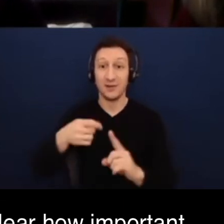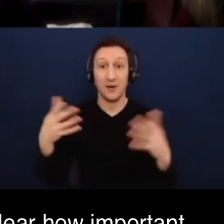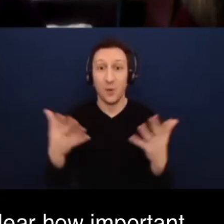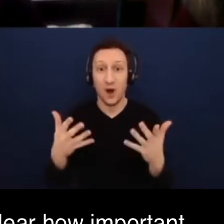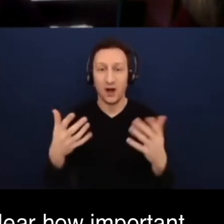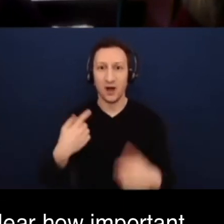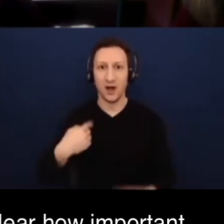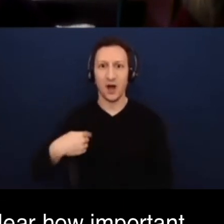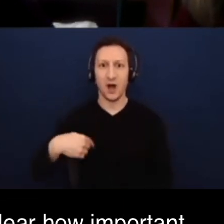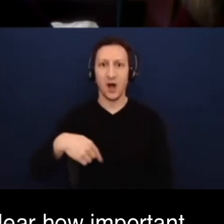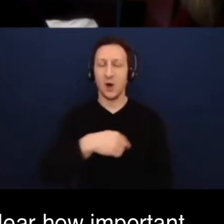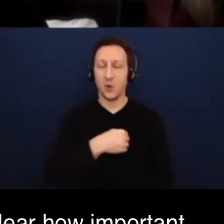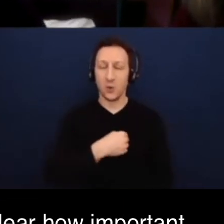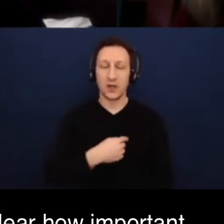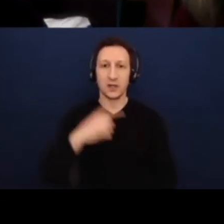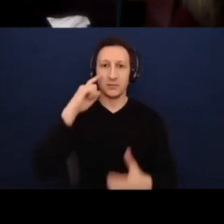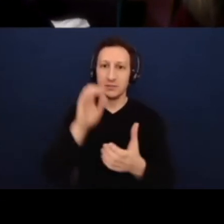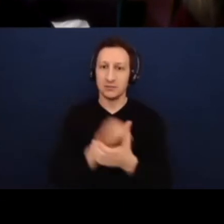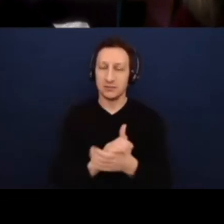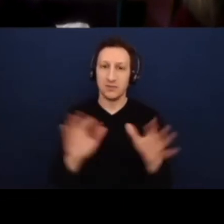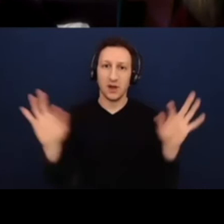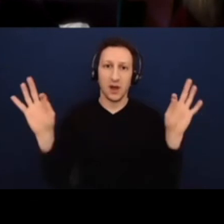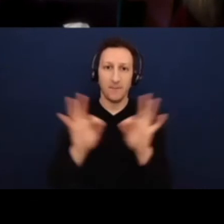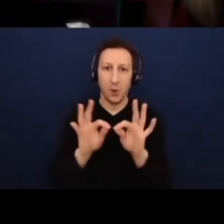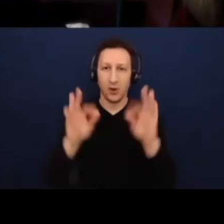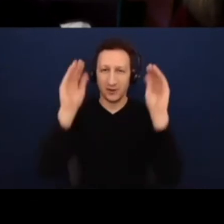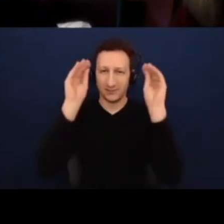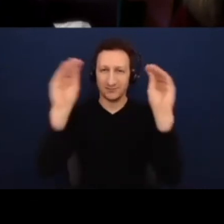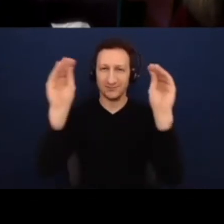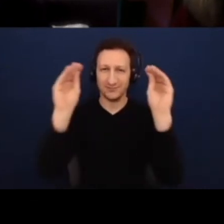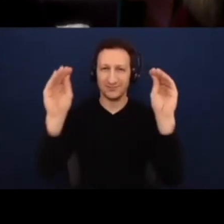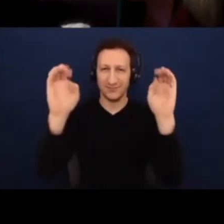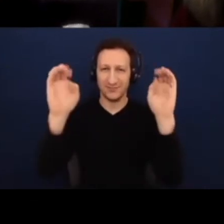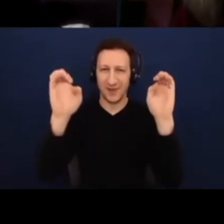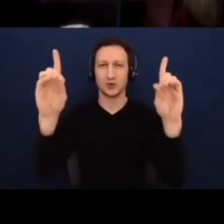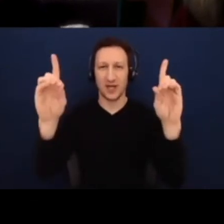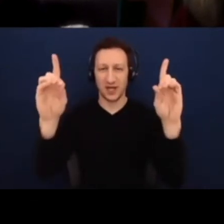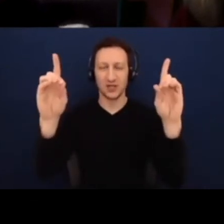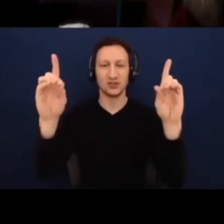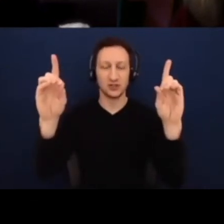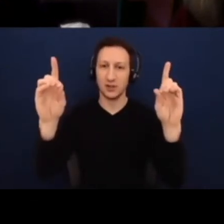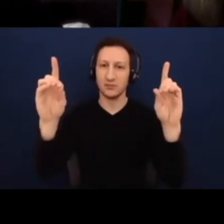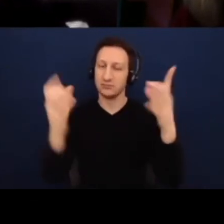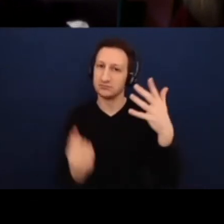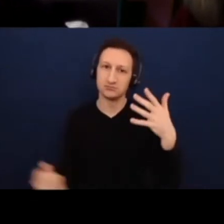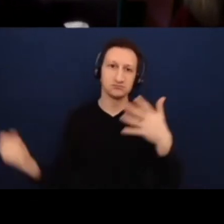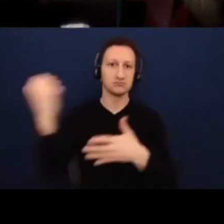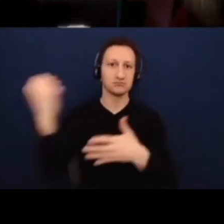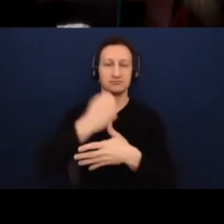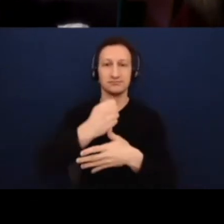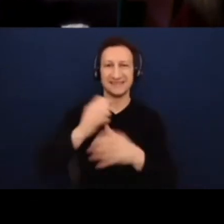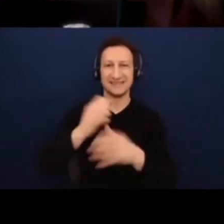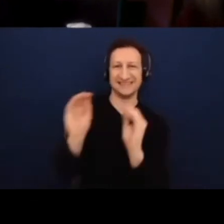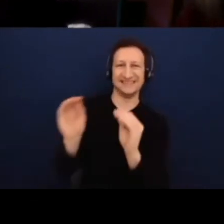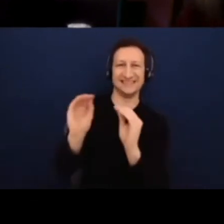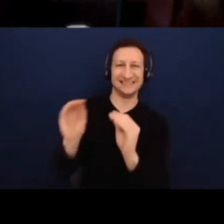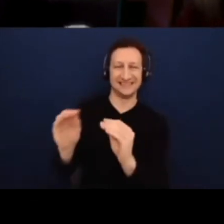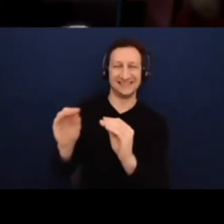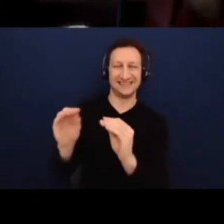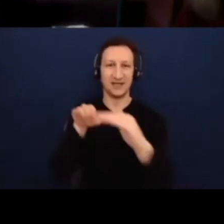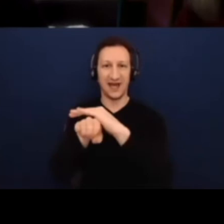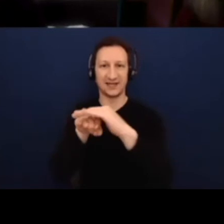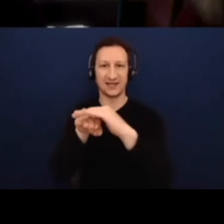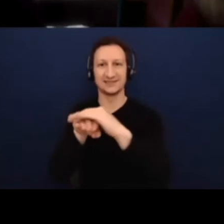engage people in education, especially film school education, about the way to make media